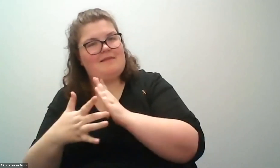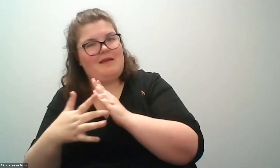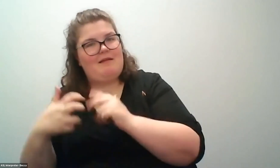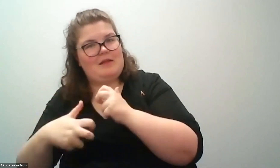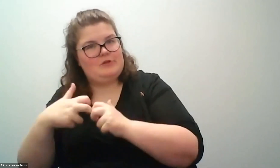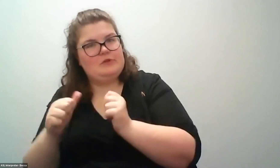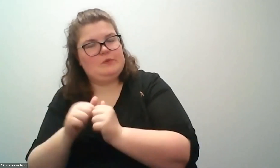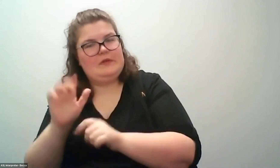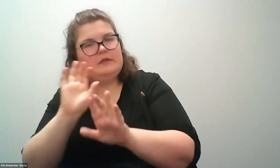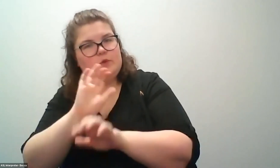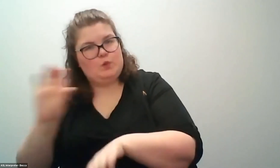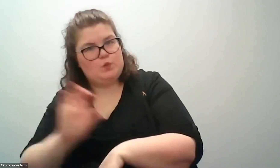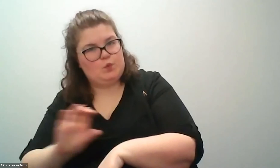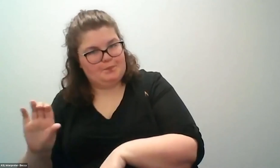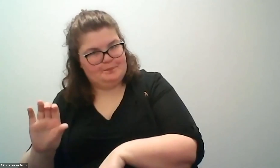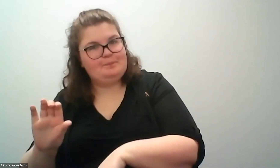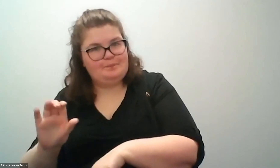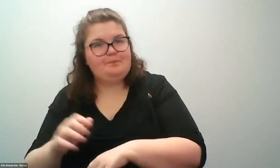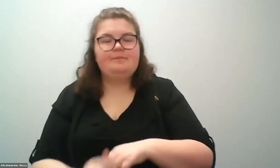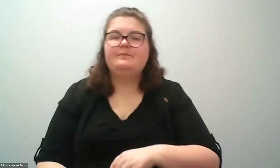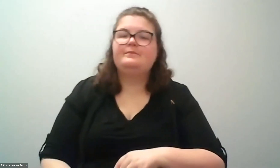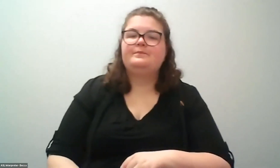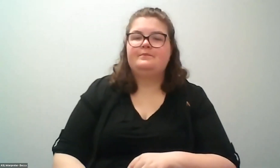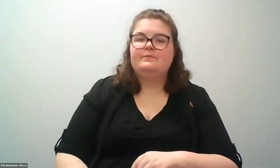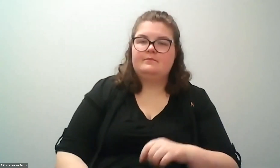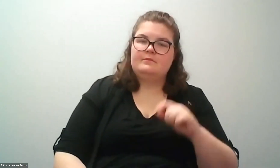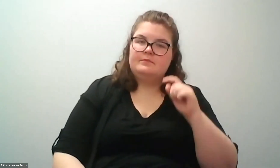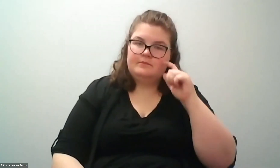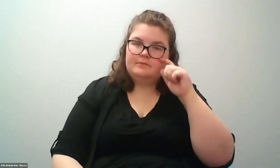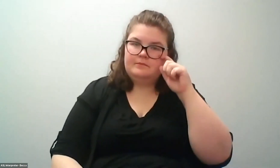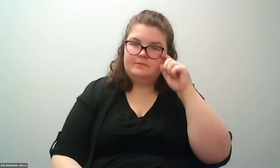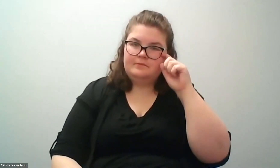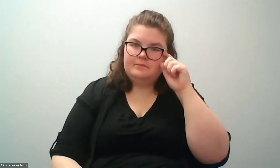Zoom. So let me go ahead and do that.